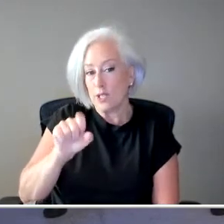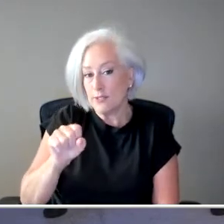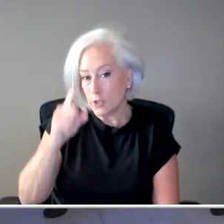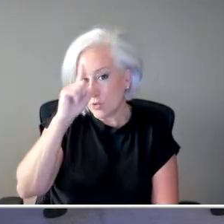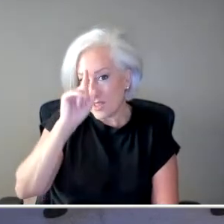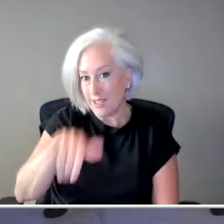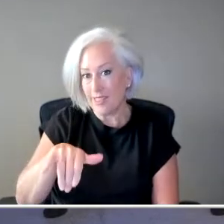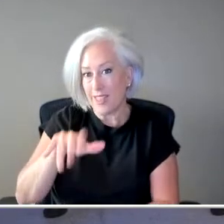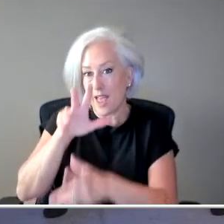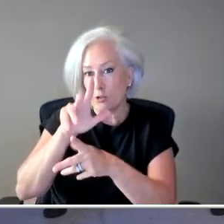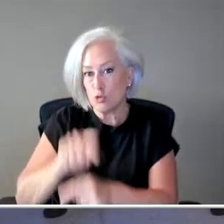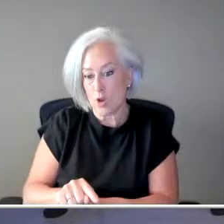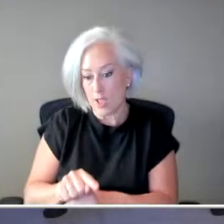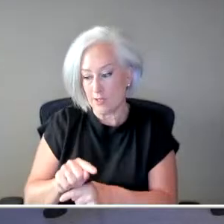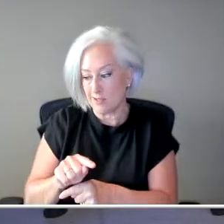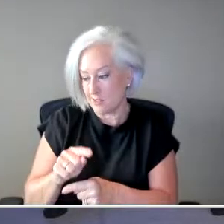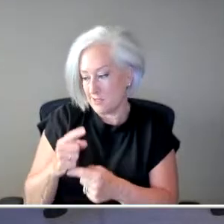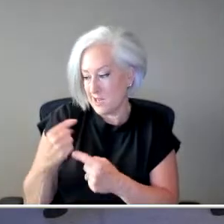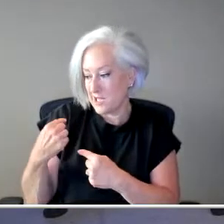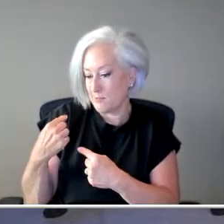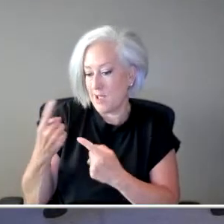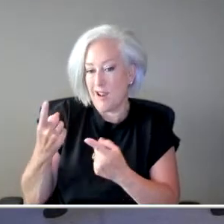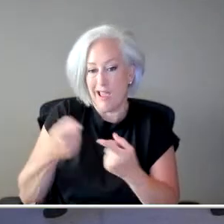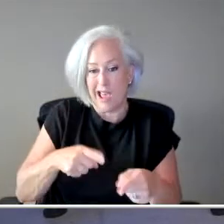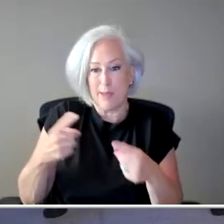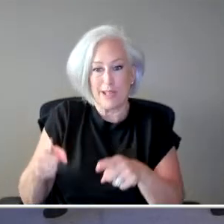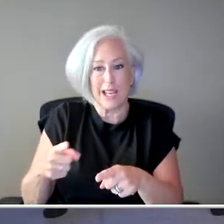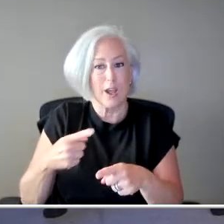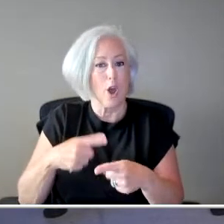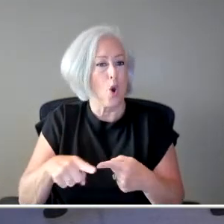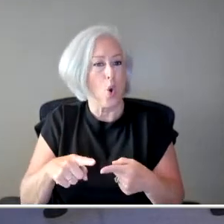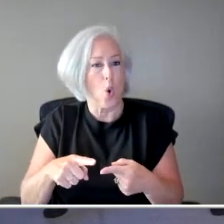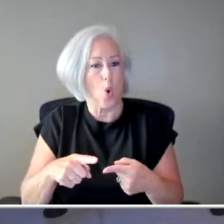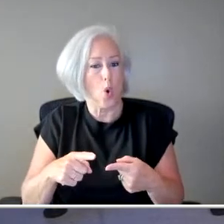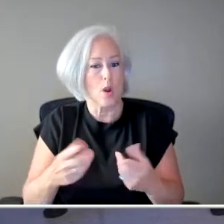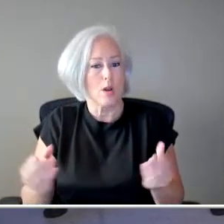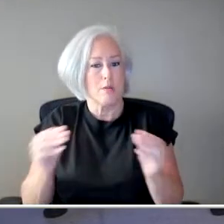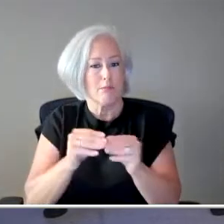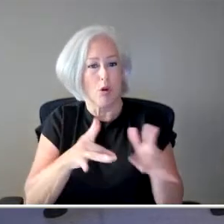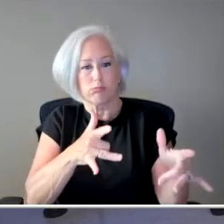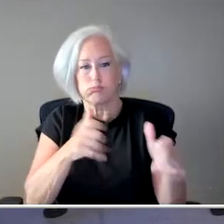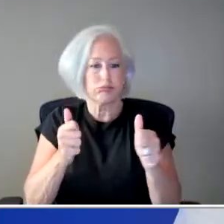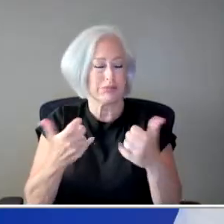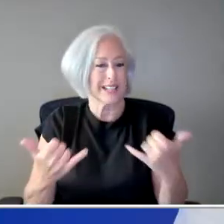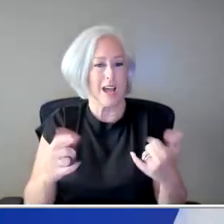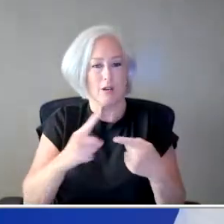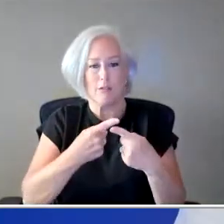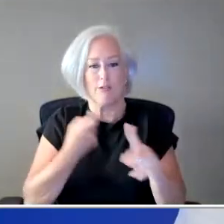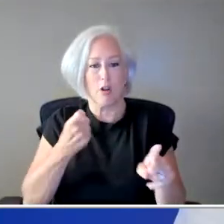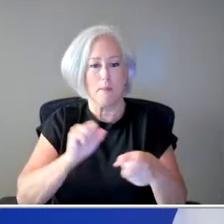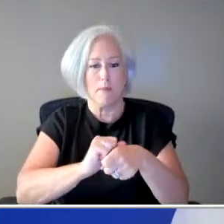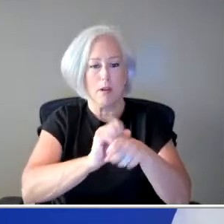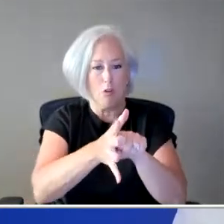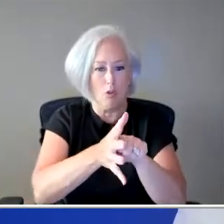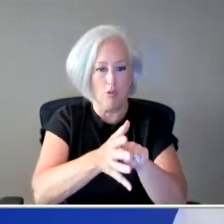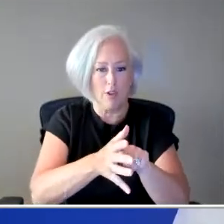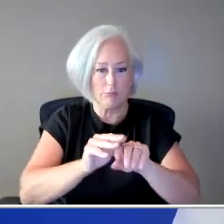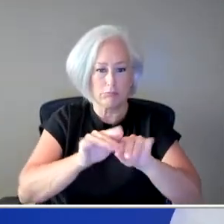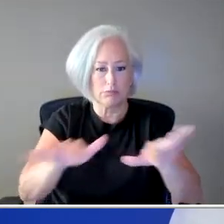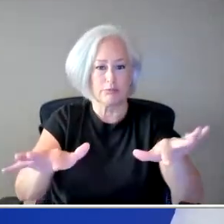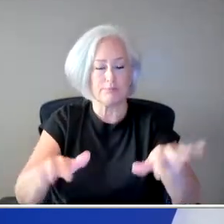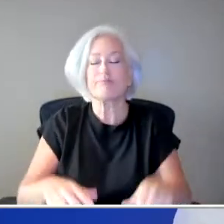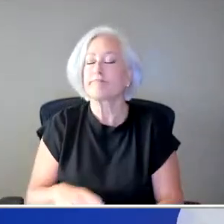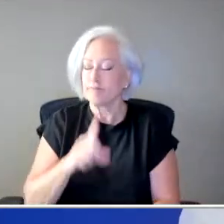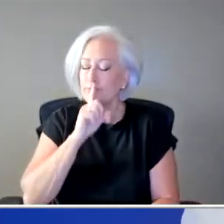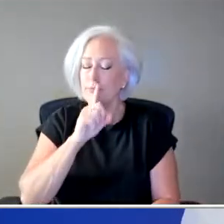think it was pushed forward due to the pandemic more so? Oh, I'm sure the pandemic added to it, and what the